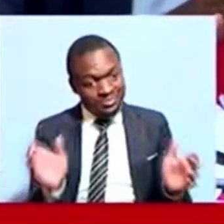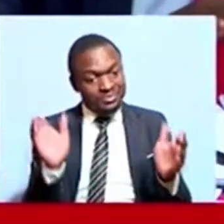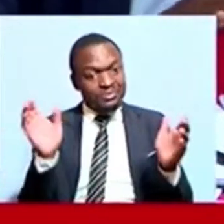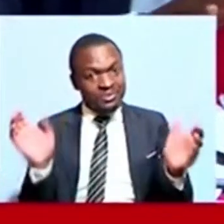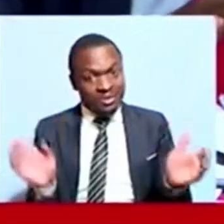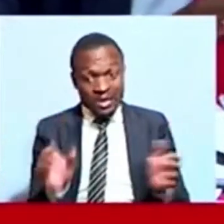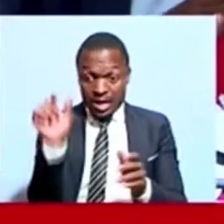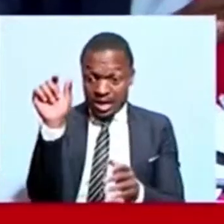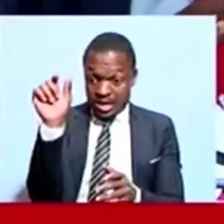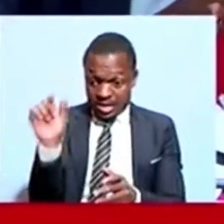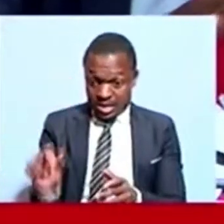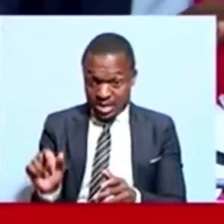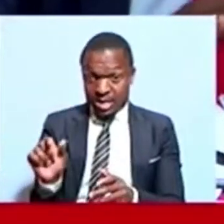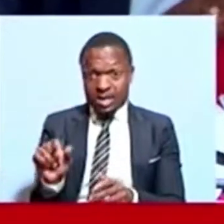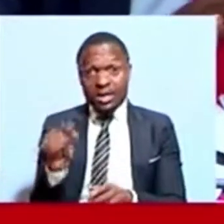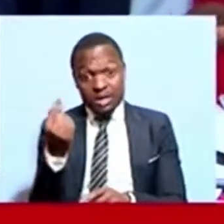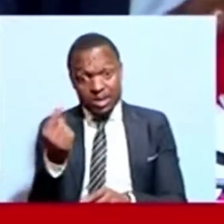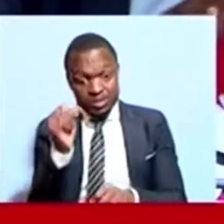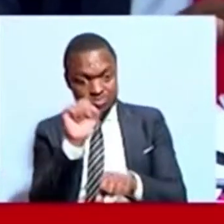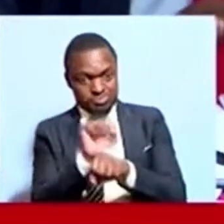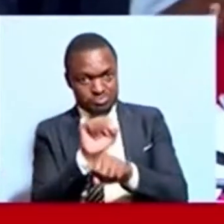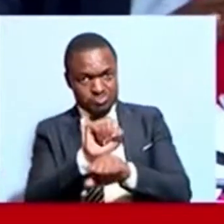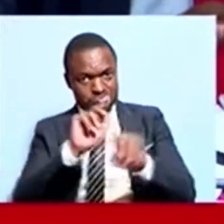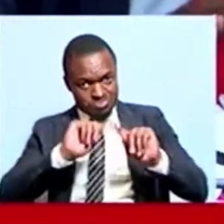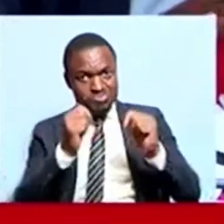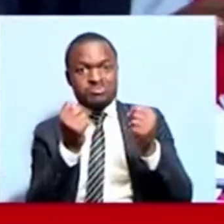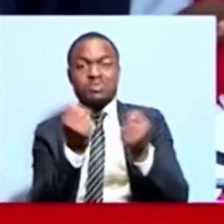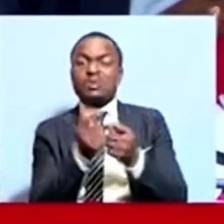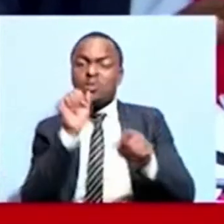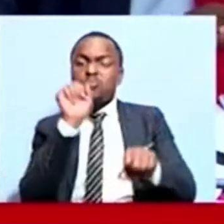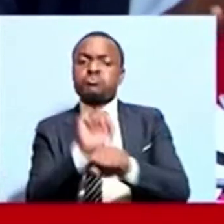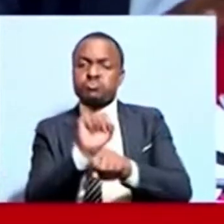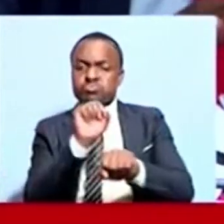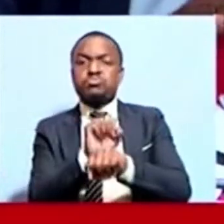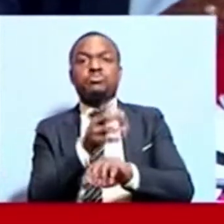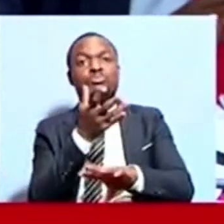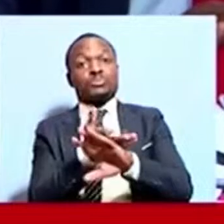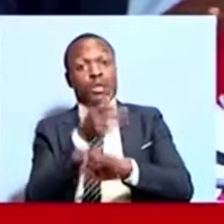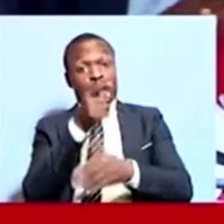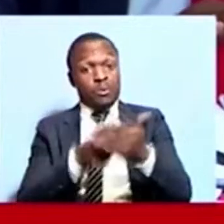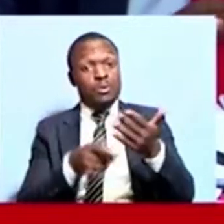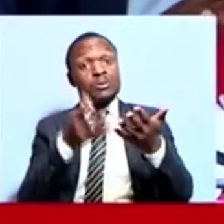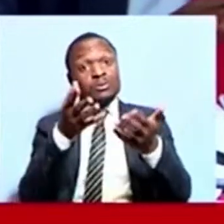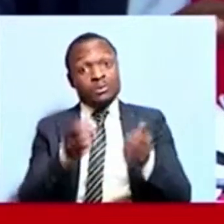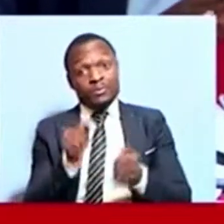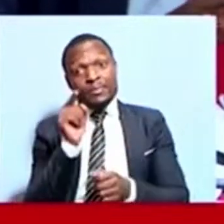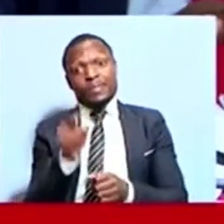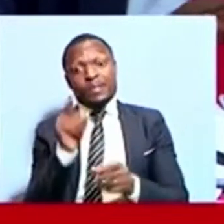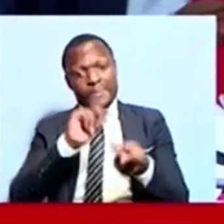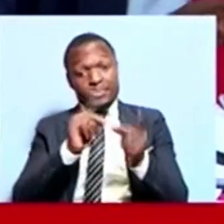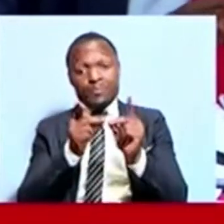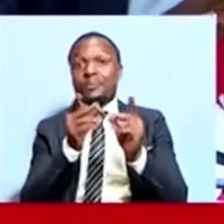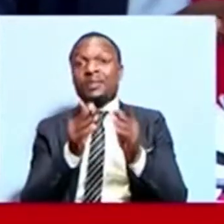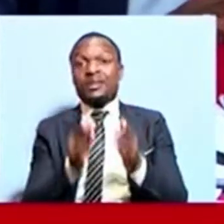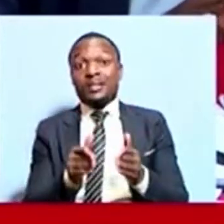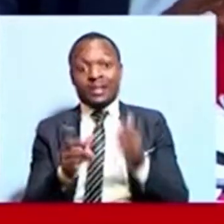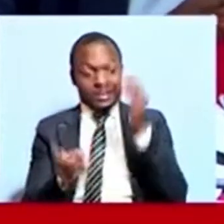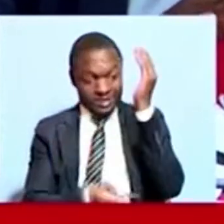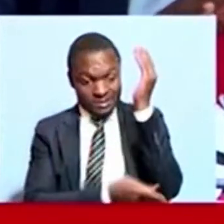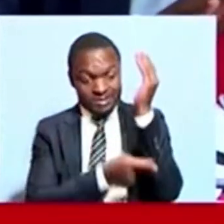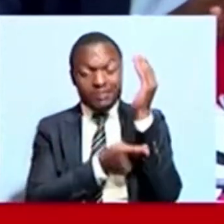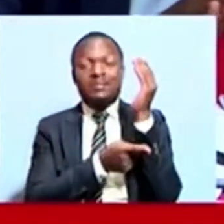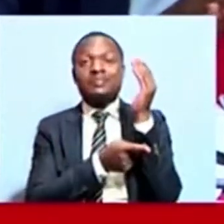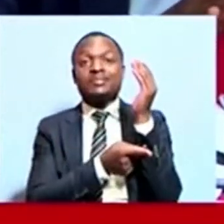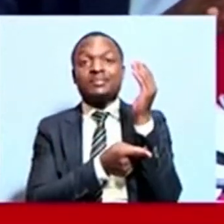and everyone to work as a team, continue working hard. And what we are looking for, your partners in development, is the development